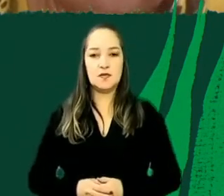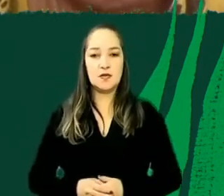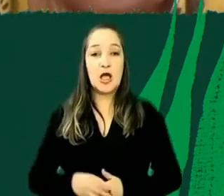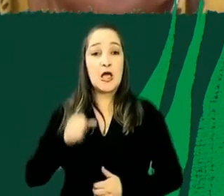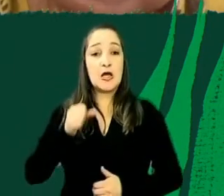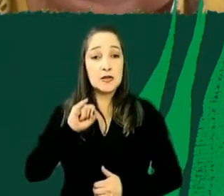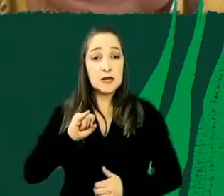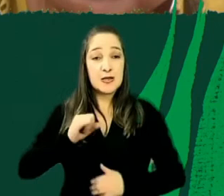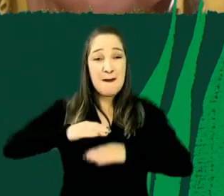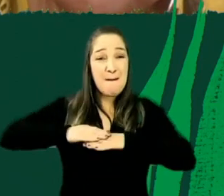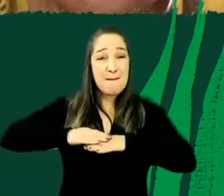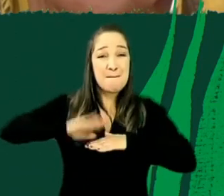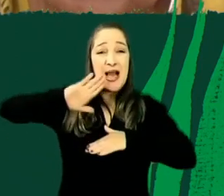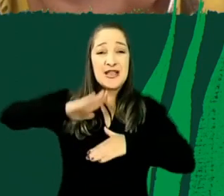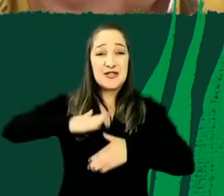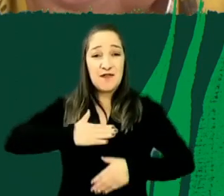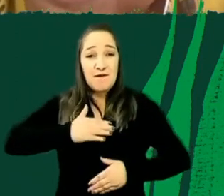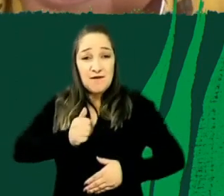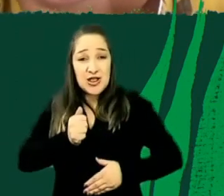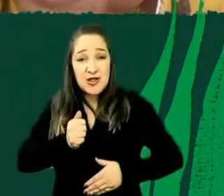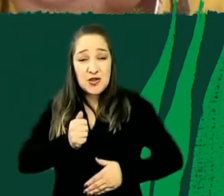them.